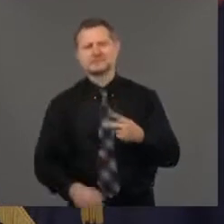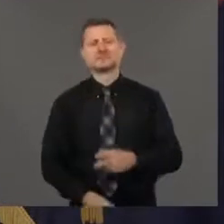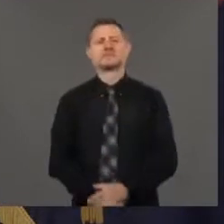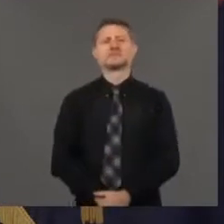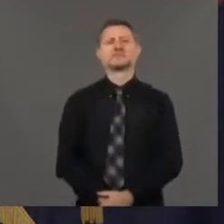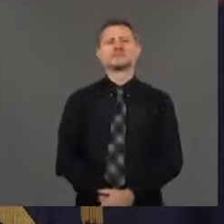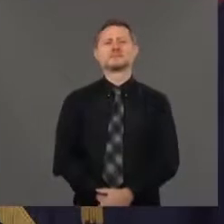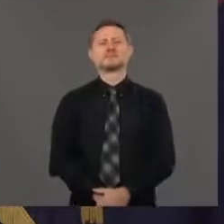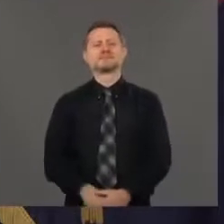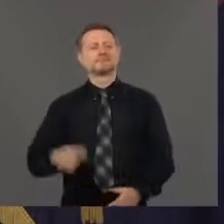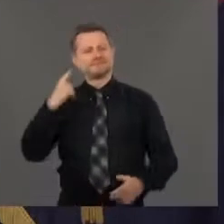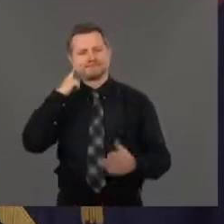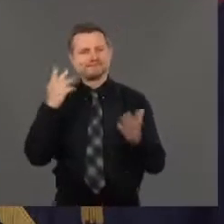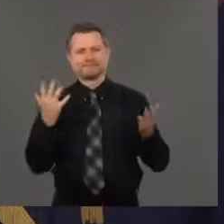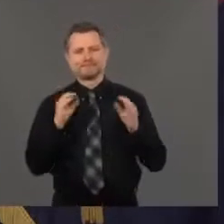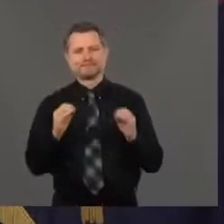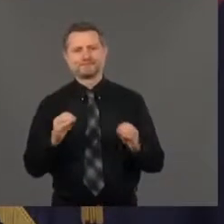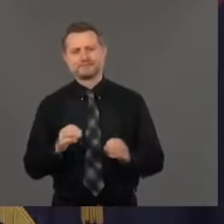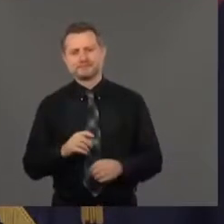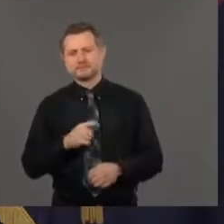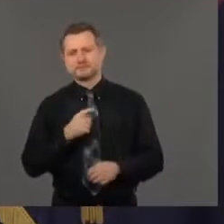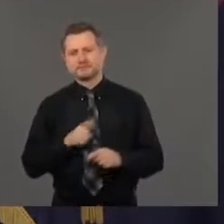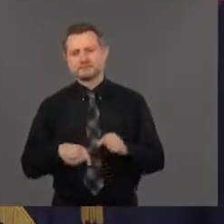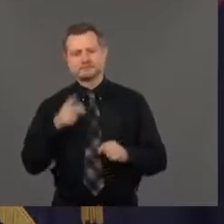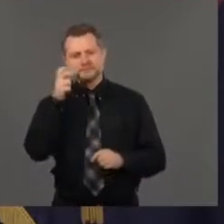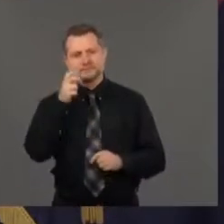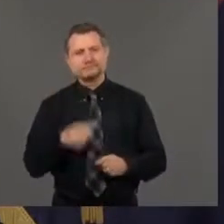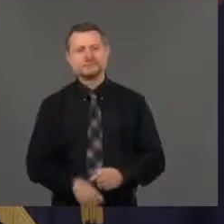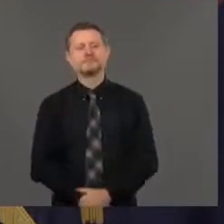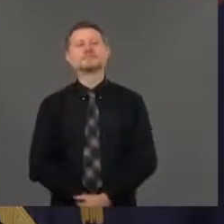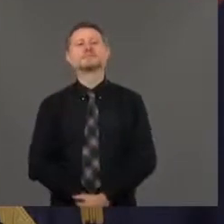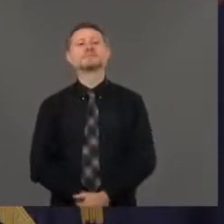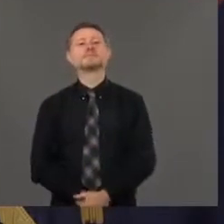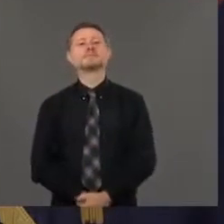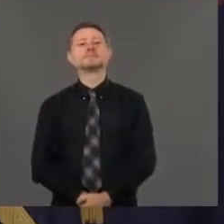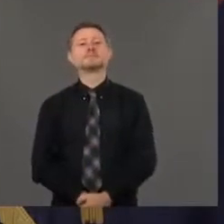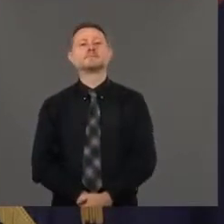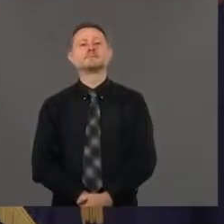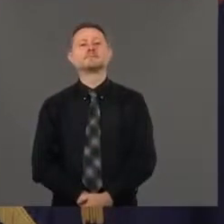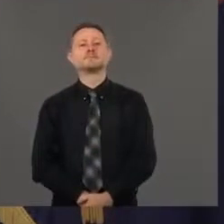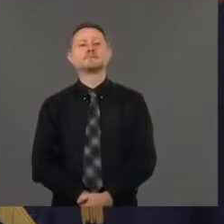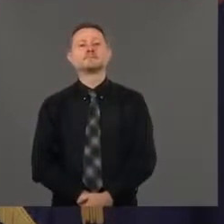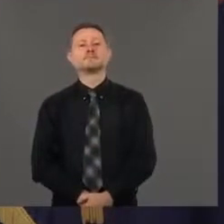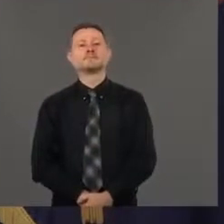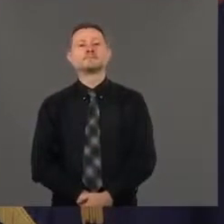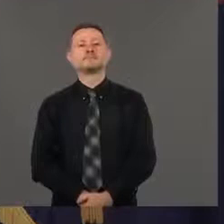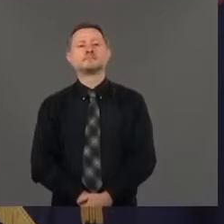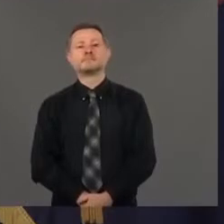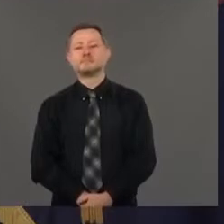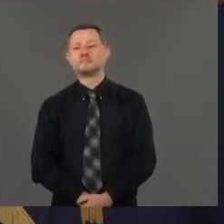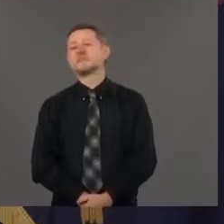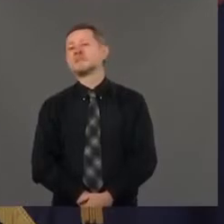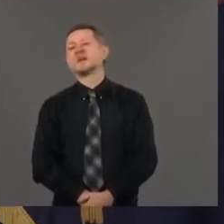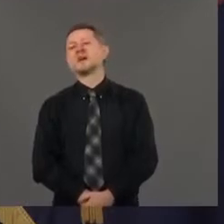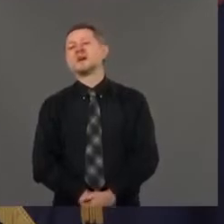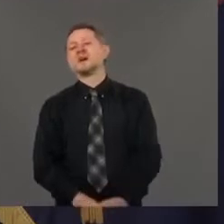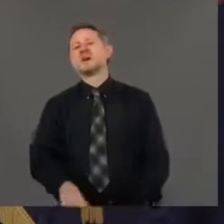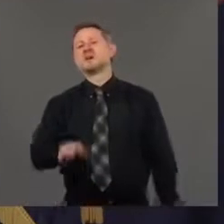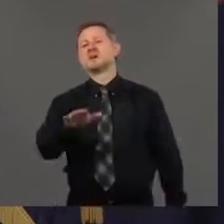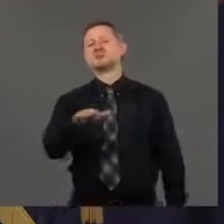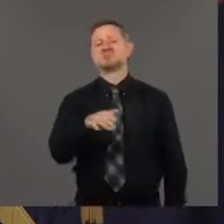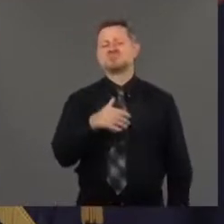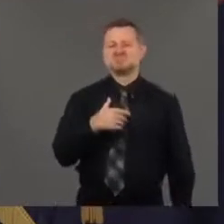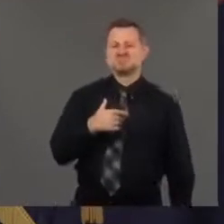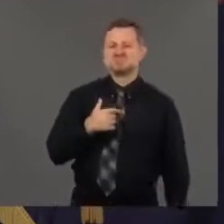to school districts that won't be opening the fall and have e-learning and plans to provide extra resources. Yeah, I don't think the